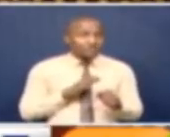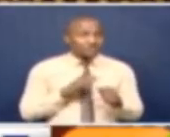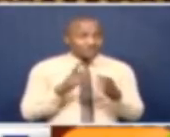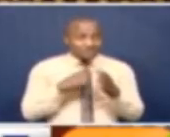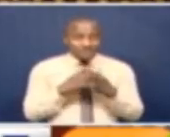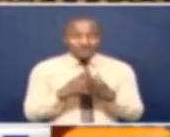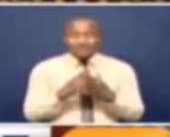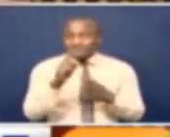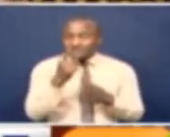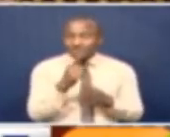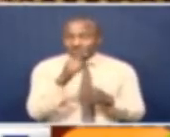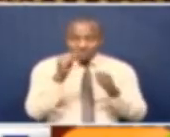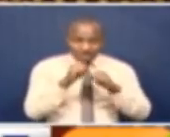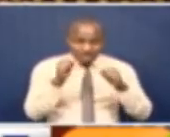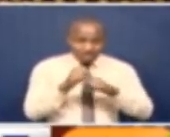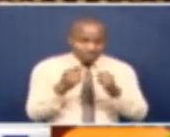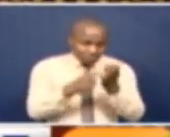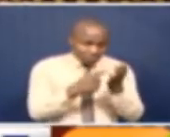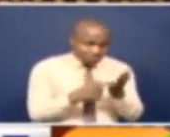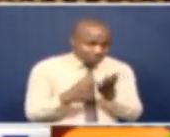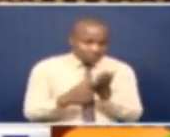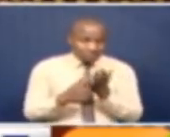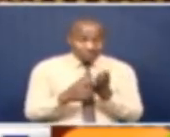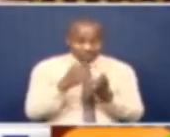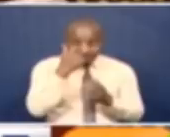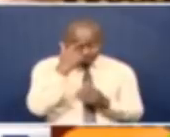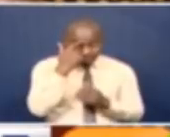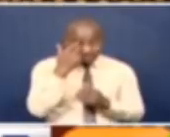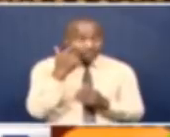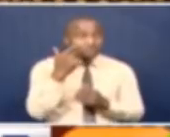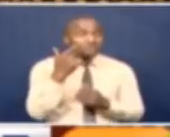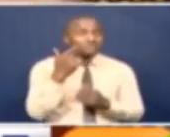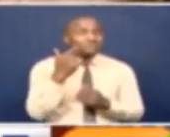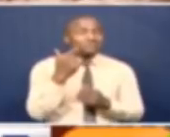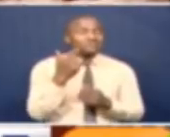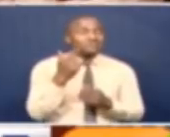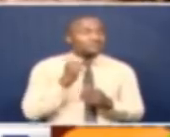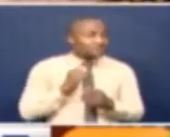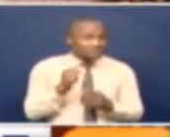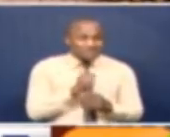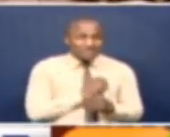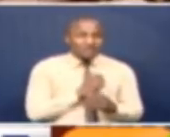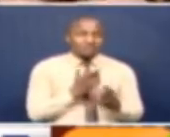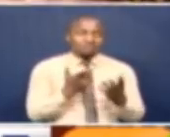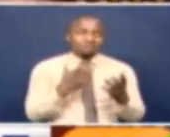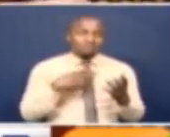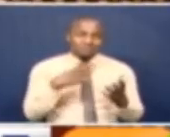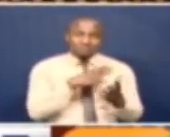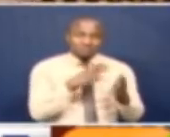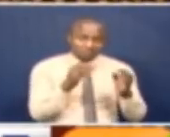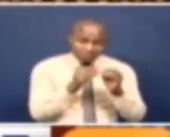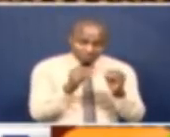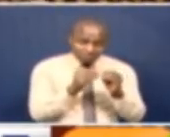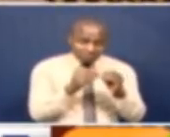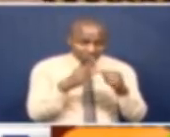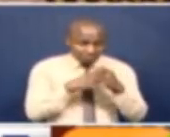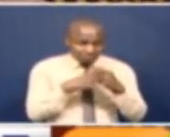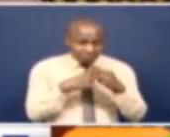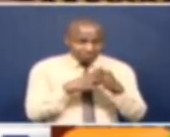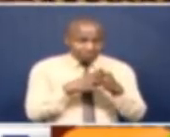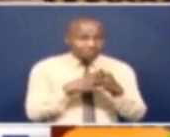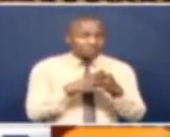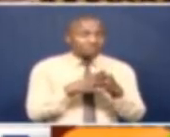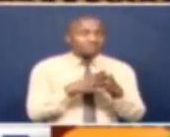And at first you will agree on the composition of the committees. Mm-hmm. I think the Senate has a committee of nine. The last time, because the numbers were quite